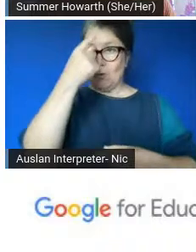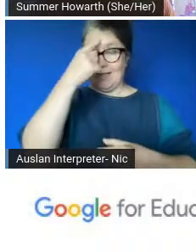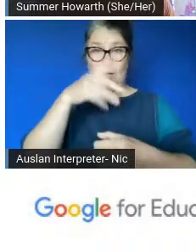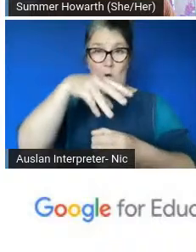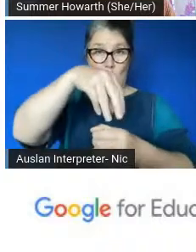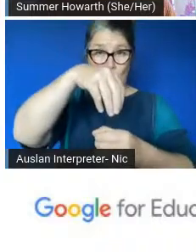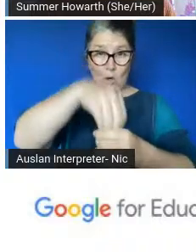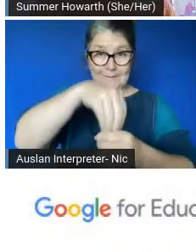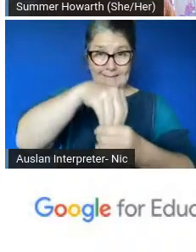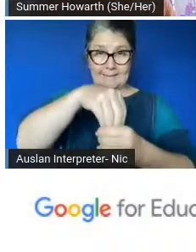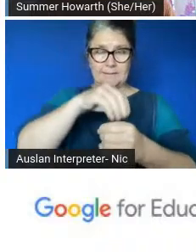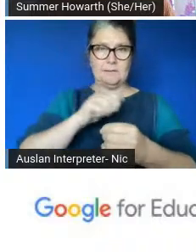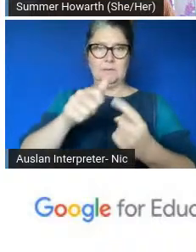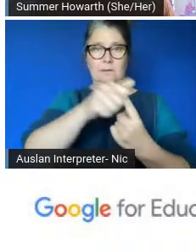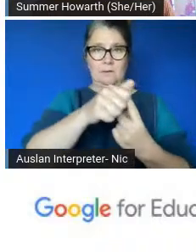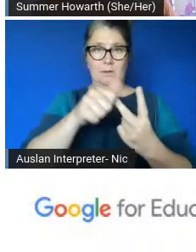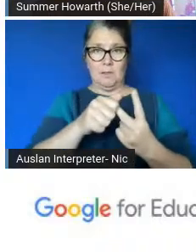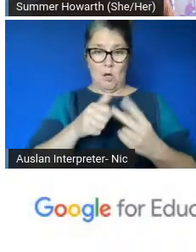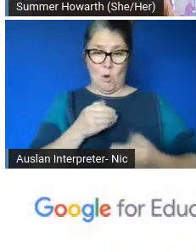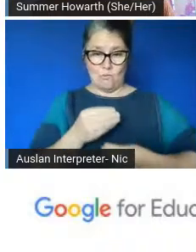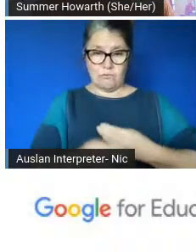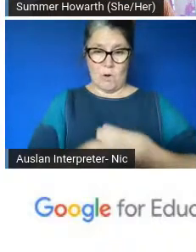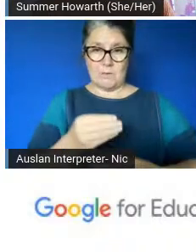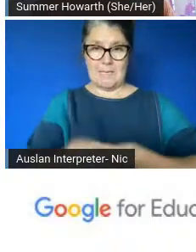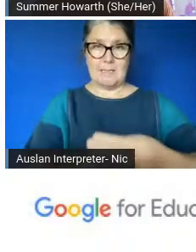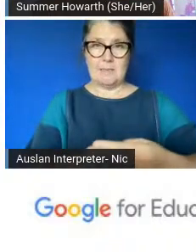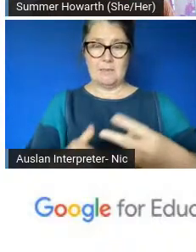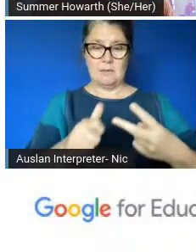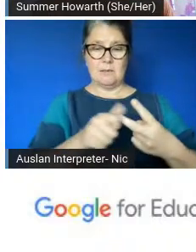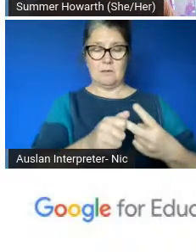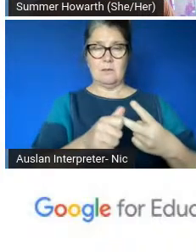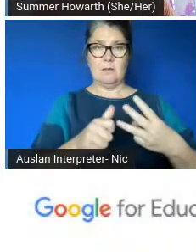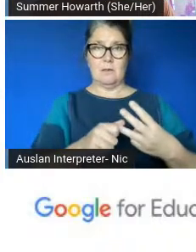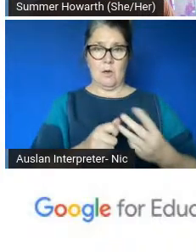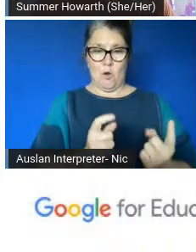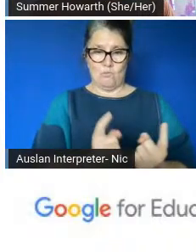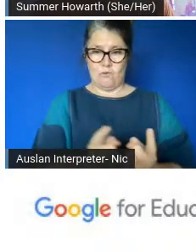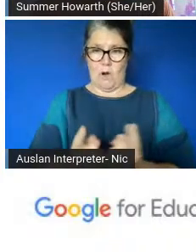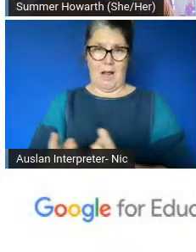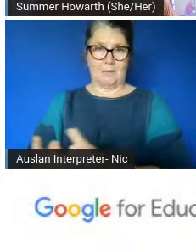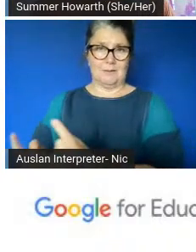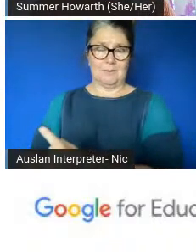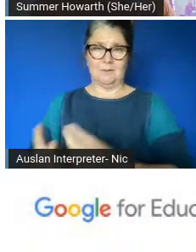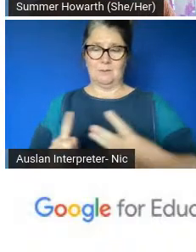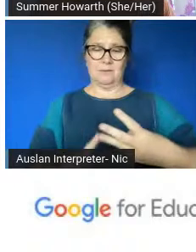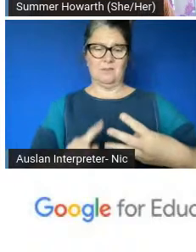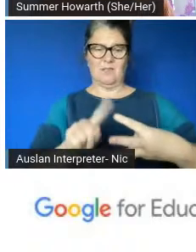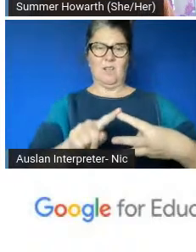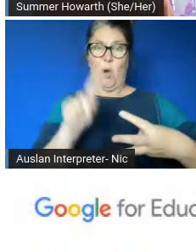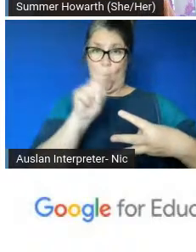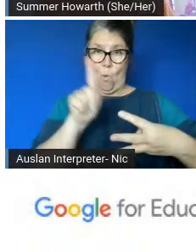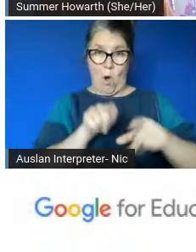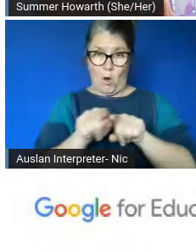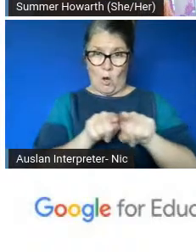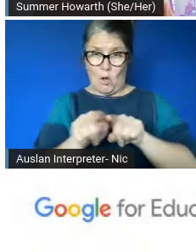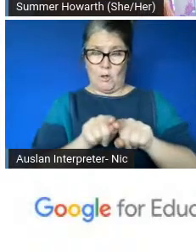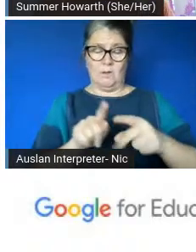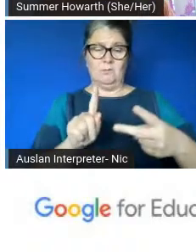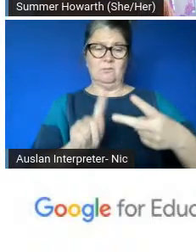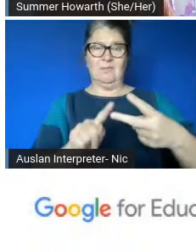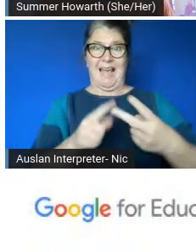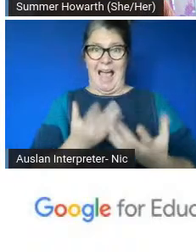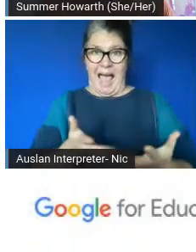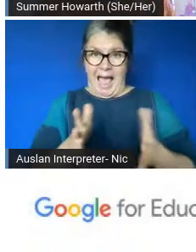and product. What are the kids learning? How are they learning? What are they going to make at the end, which demonstrates what's